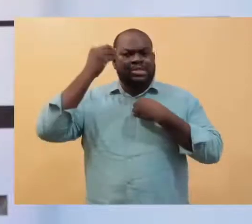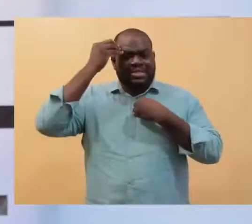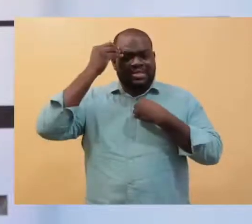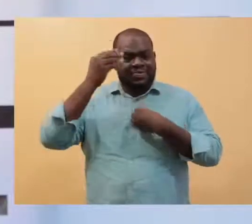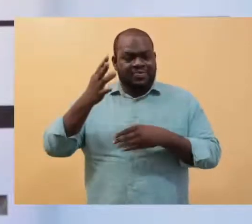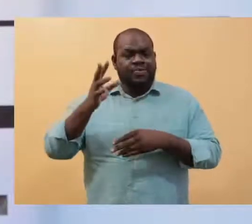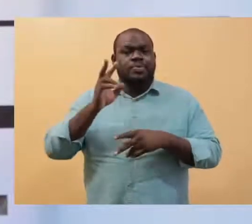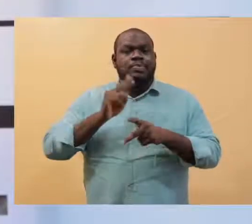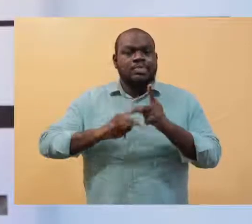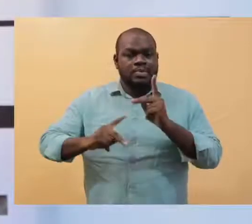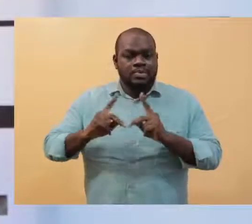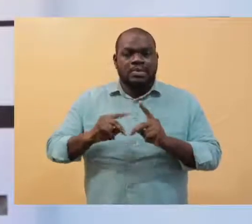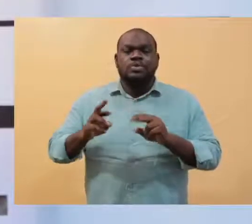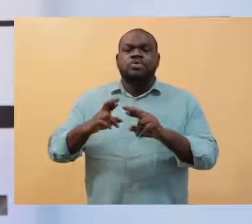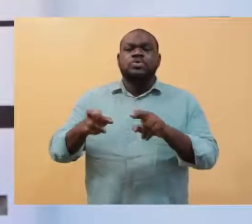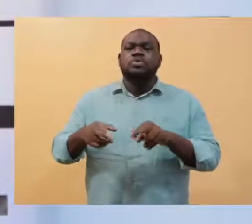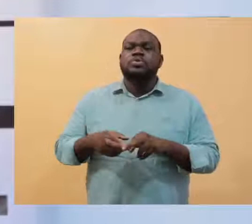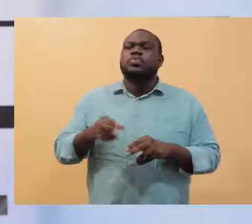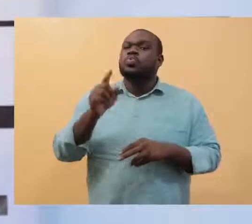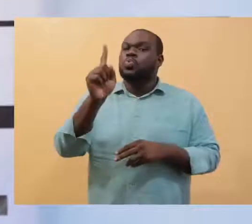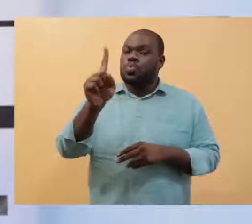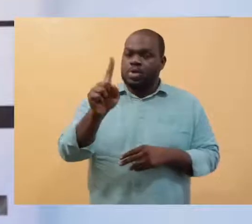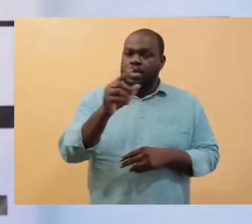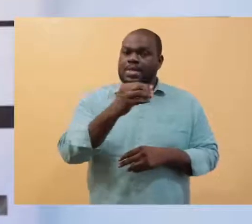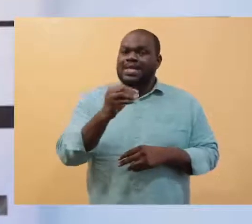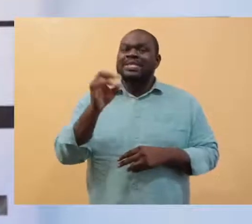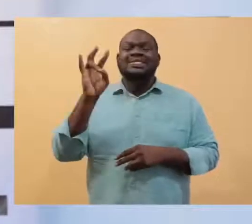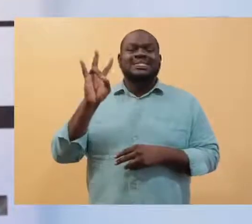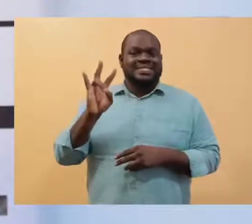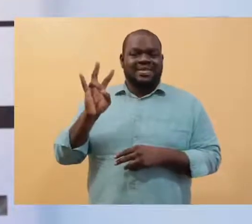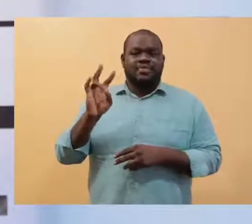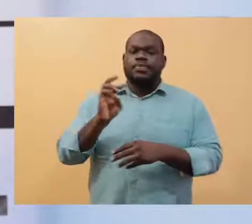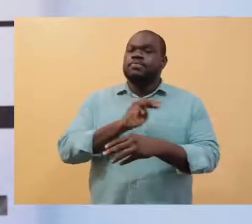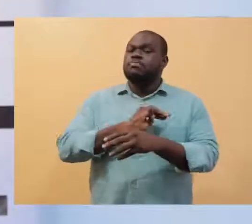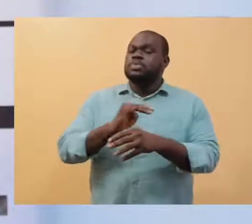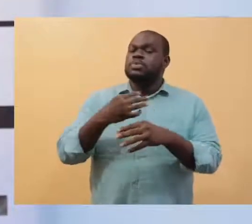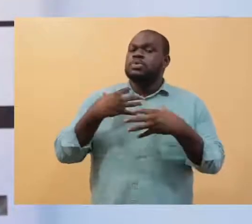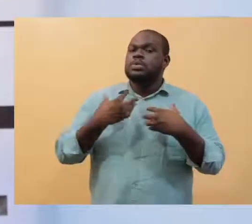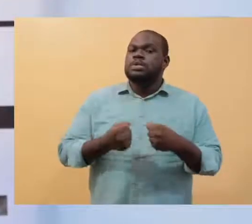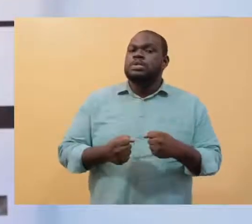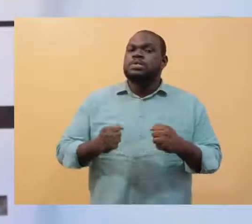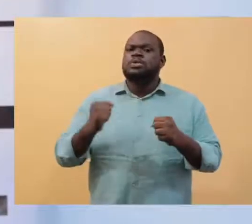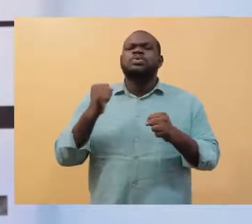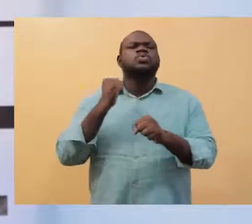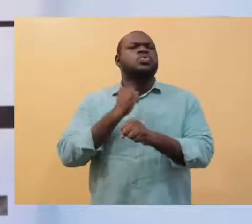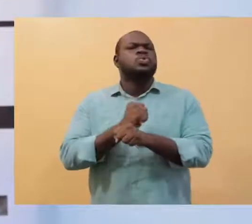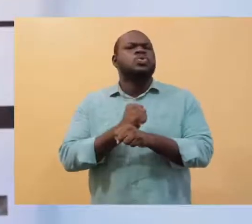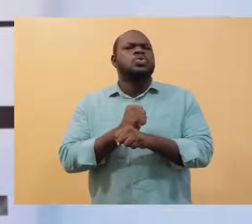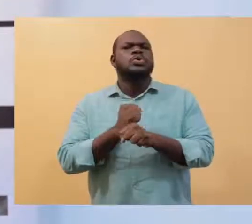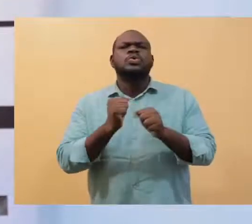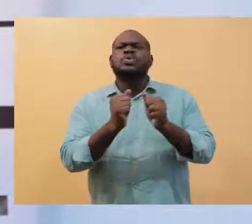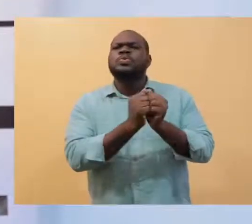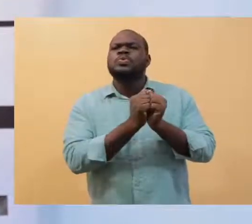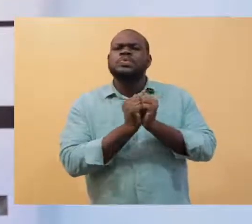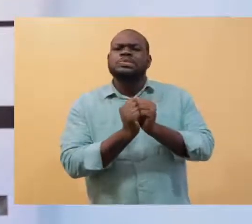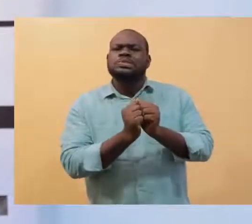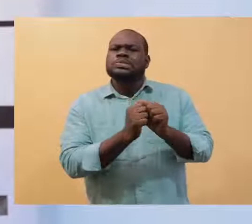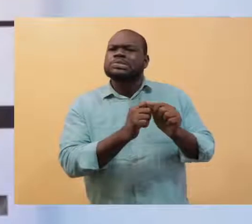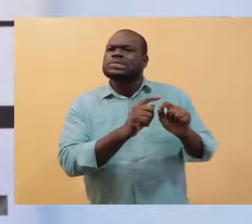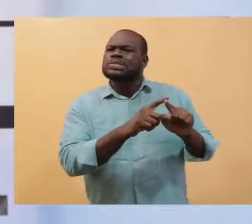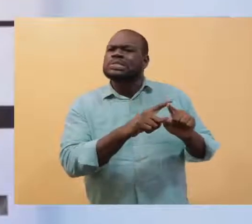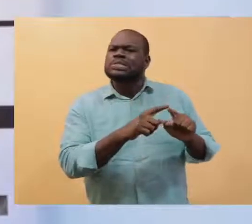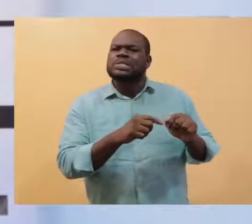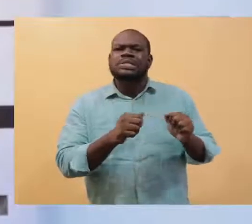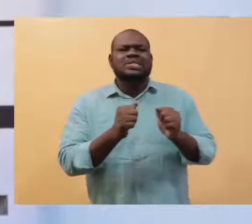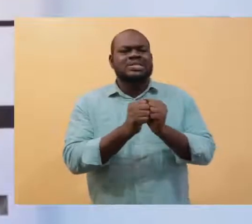and 7, that the ministry is working collaboratively with the various agencies within the region to address